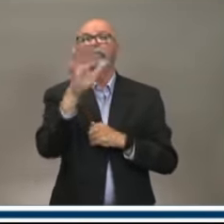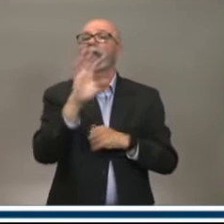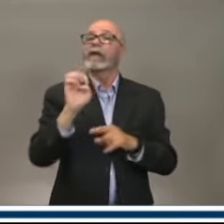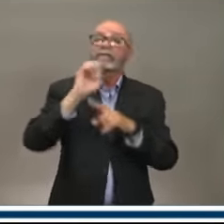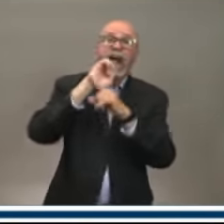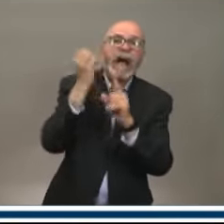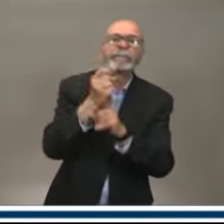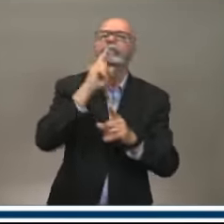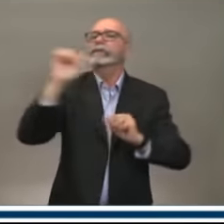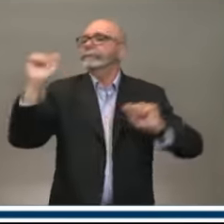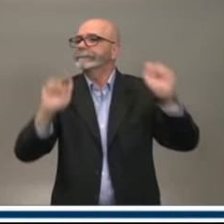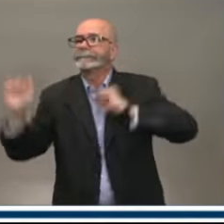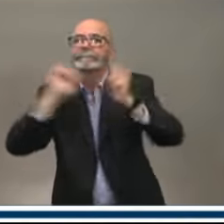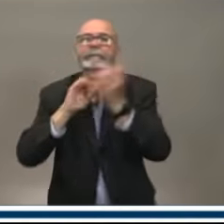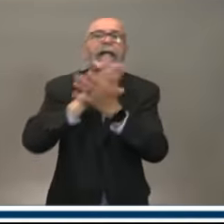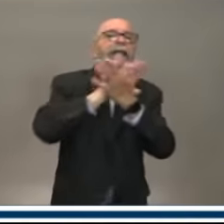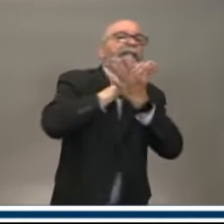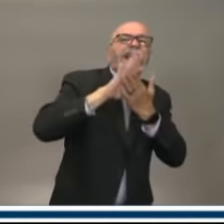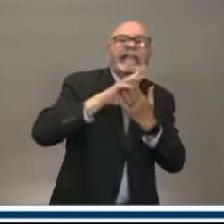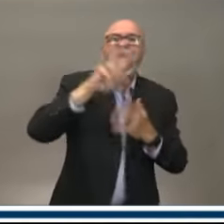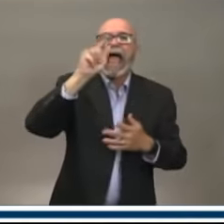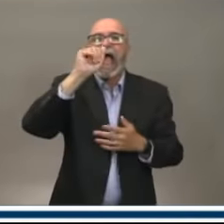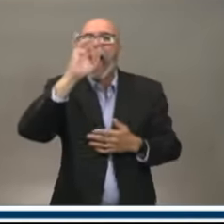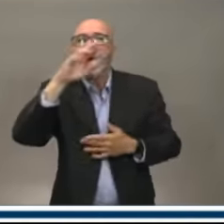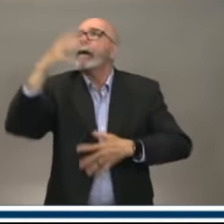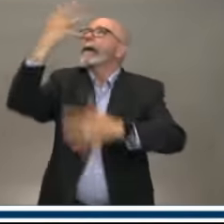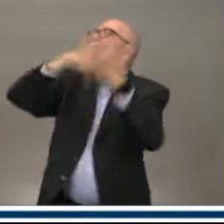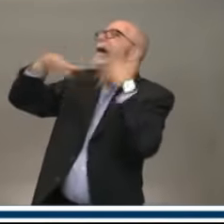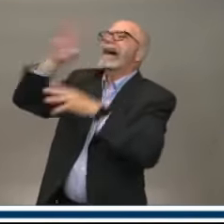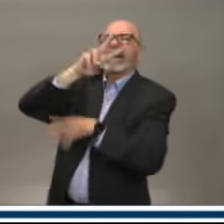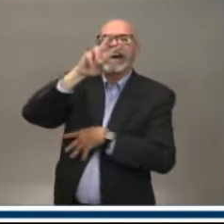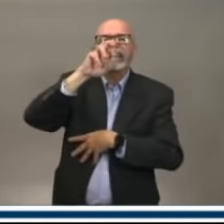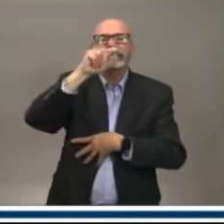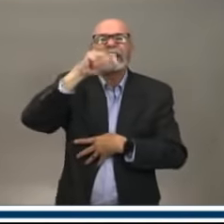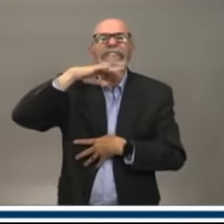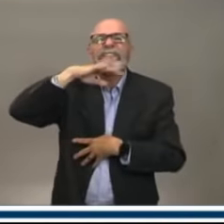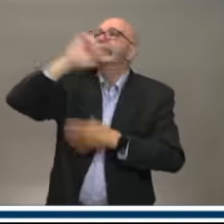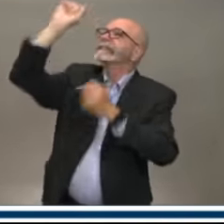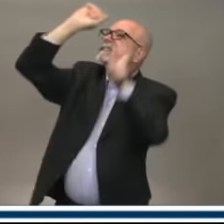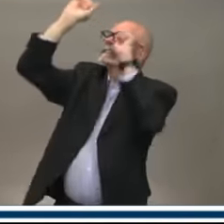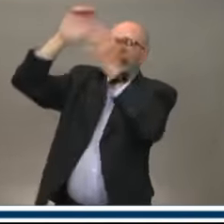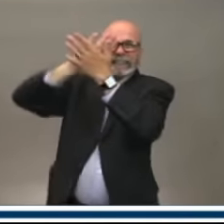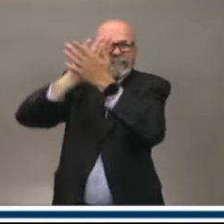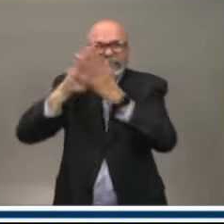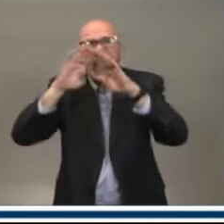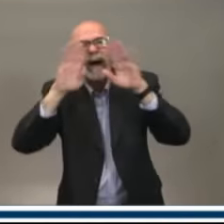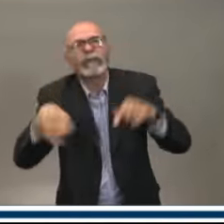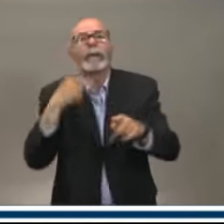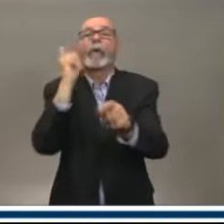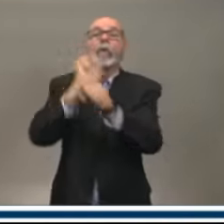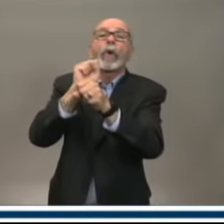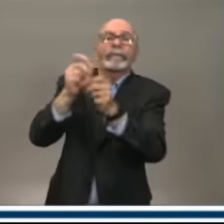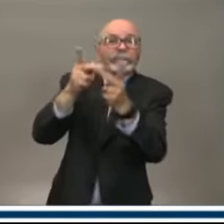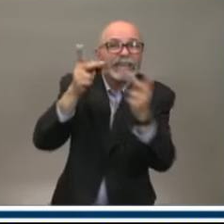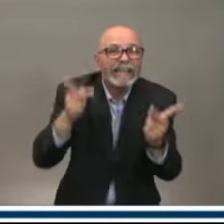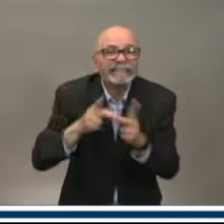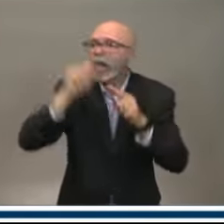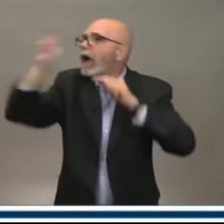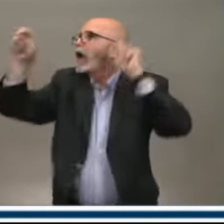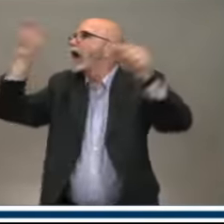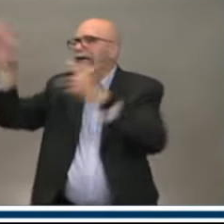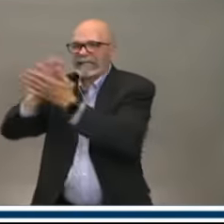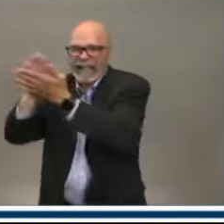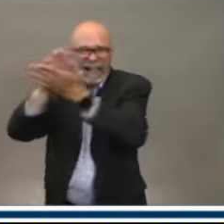in public spaces and work sites. We have done a lot about keeping people at home, working virtually, getting healthcare